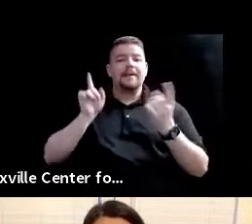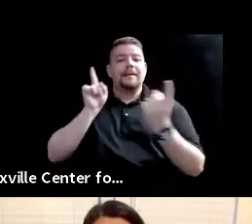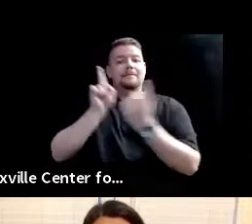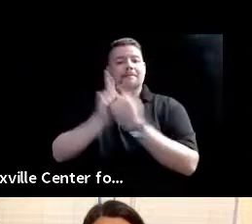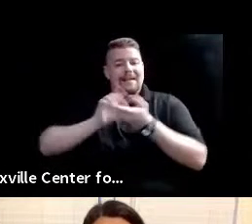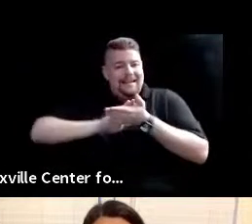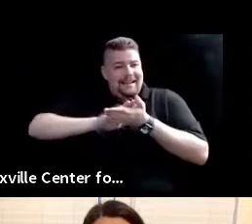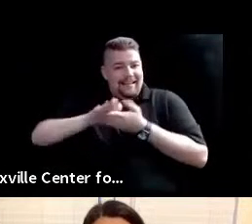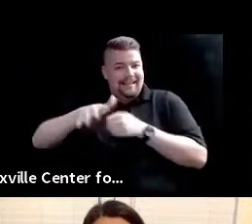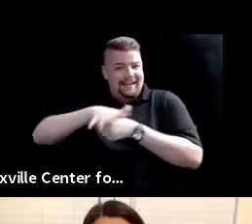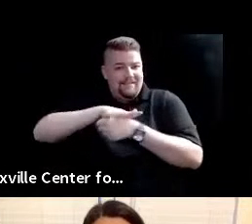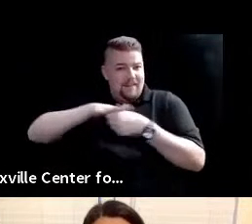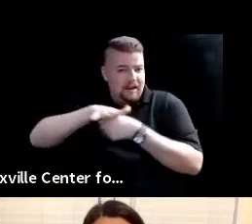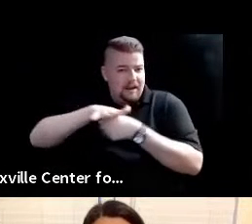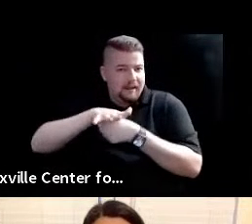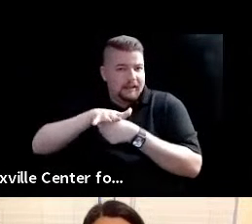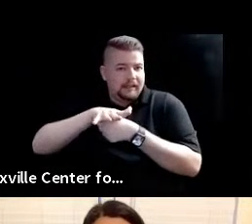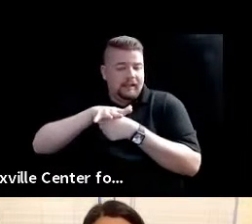not